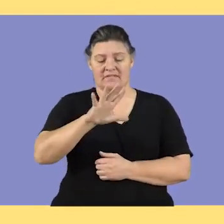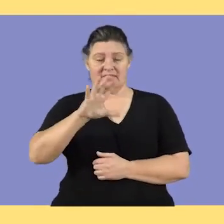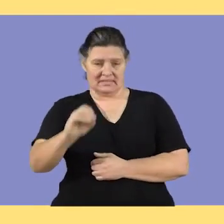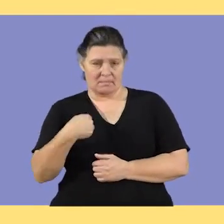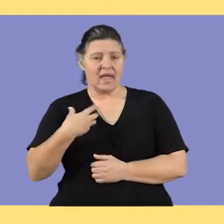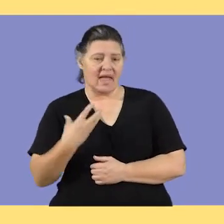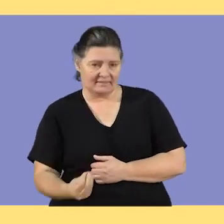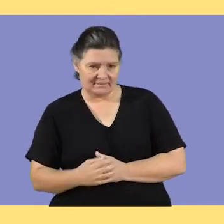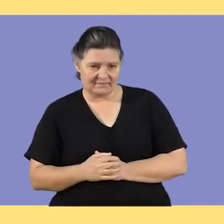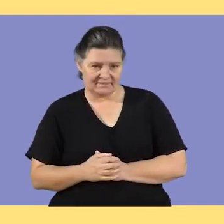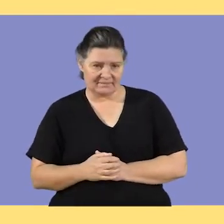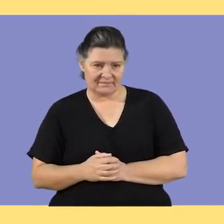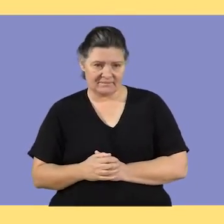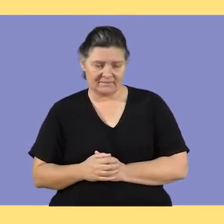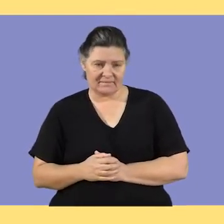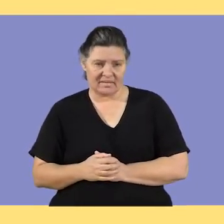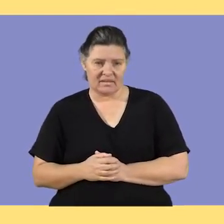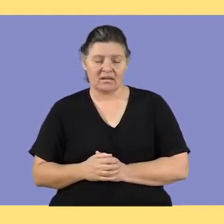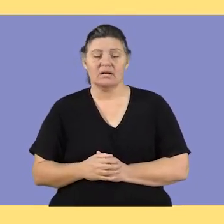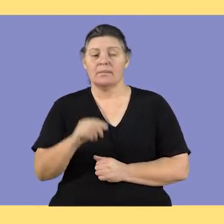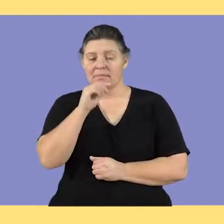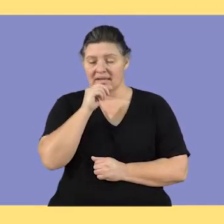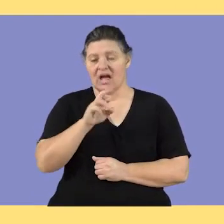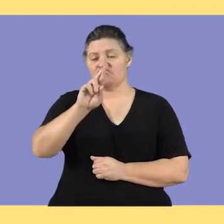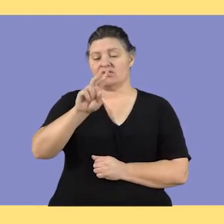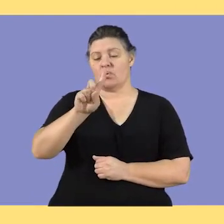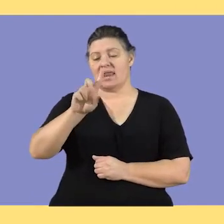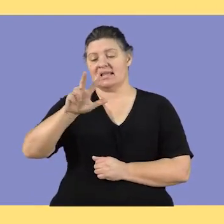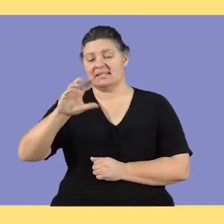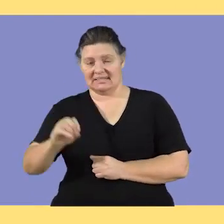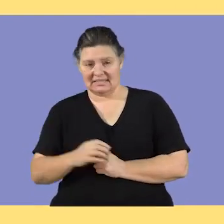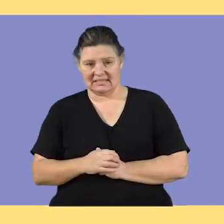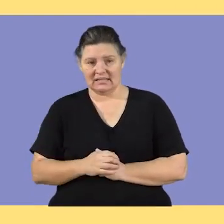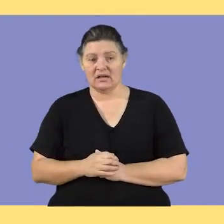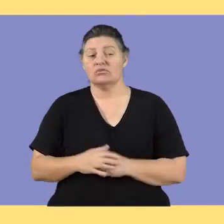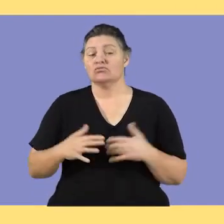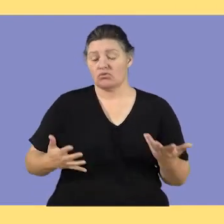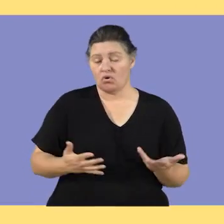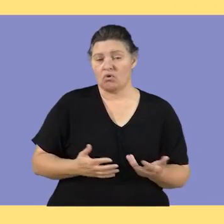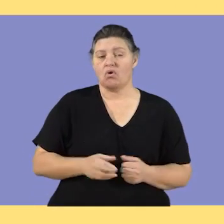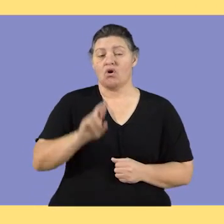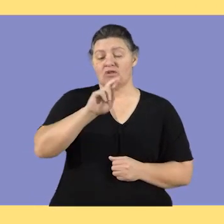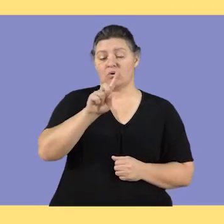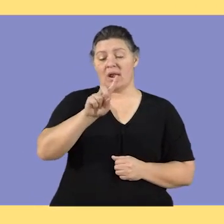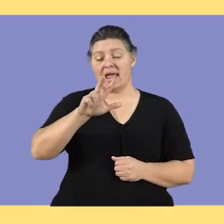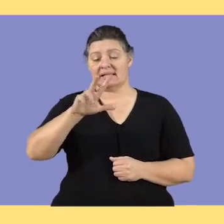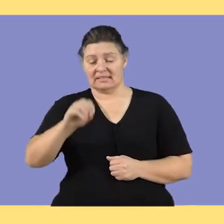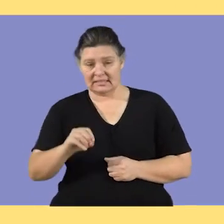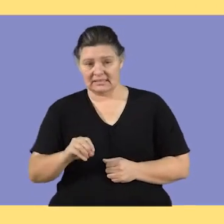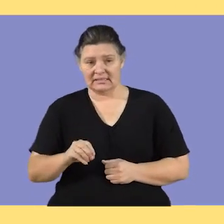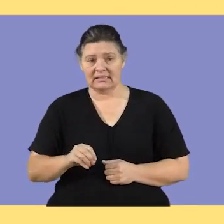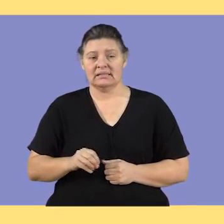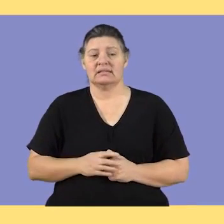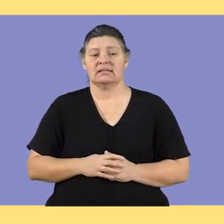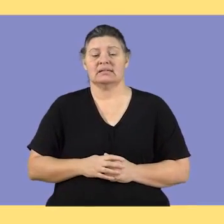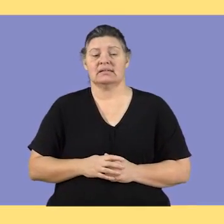I have my 150 and which is equal to 180 rands. So I'm going to say 100 over